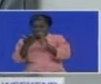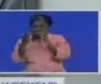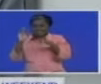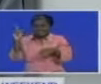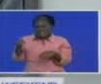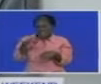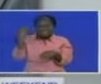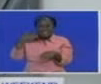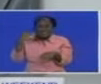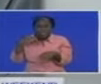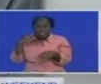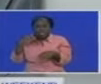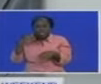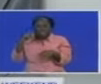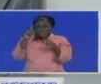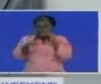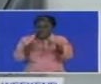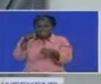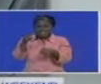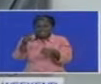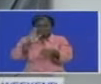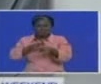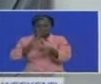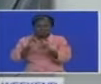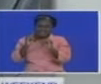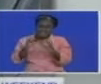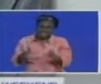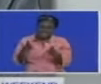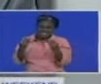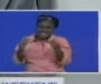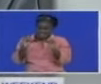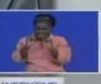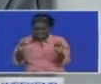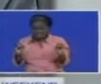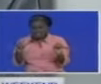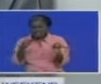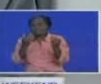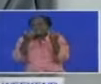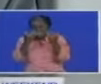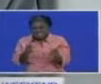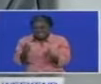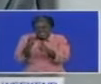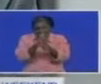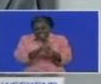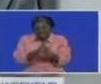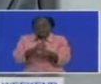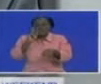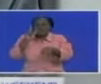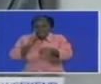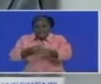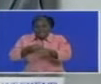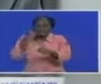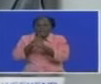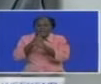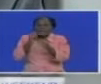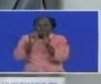not a nice thing. And this is why decorum and decency is required when we are dealing with the foreigners, even those who don't like